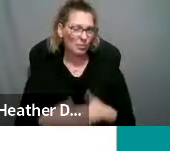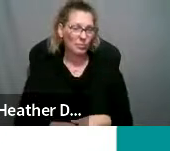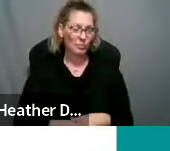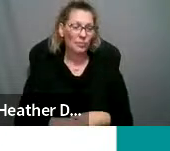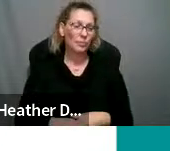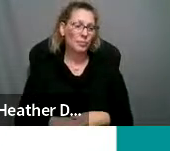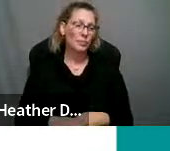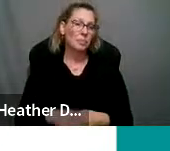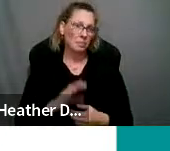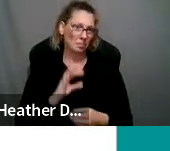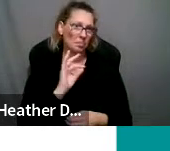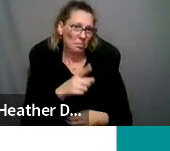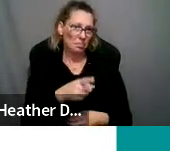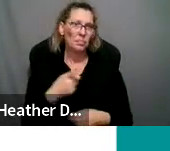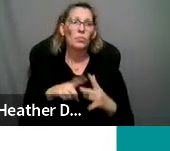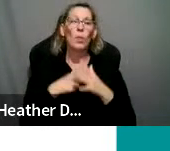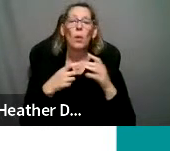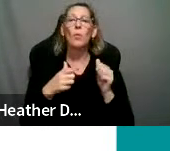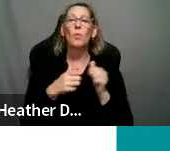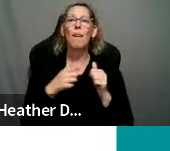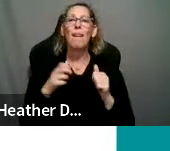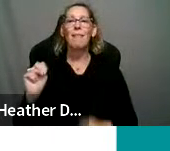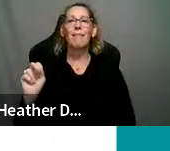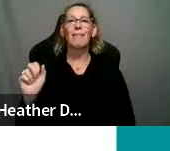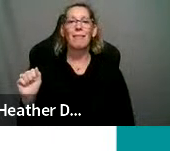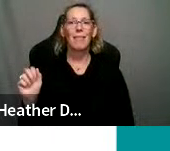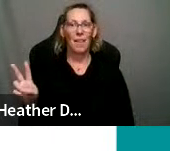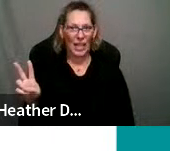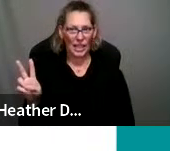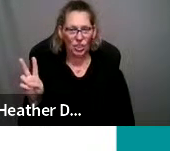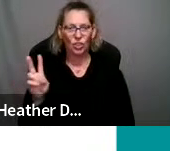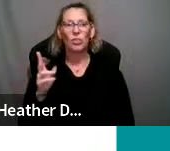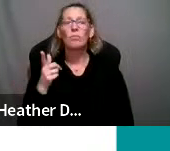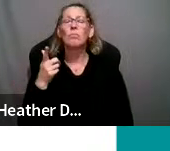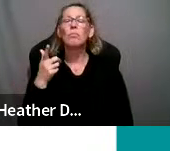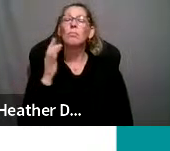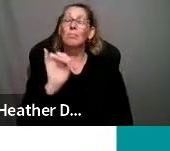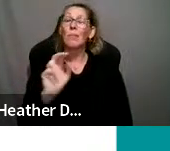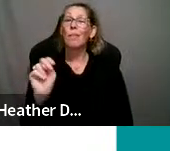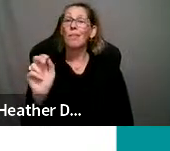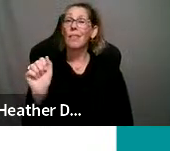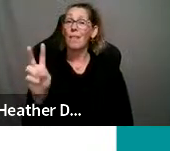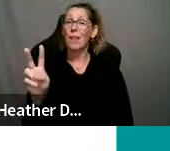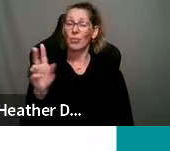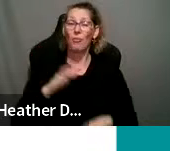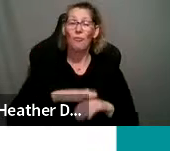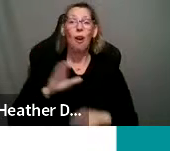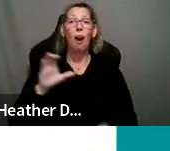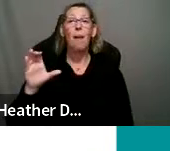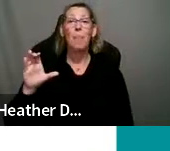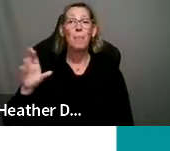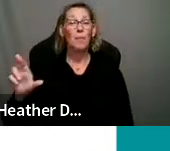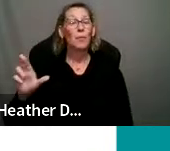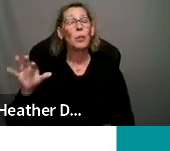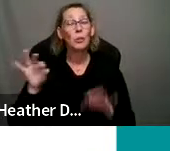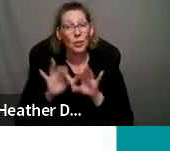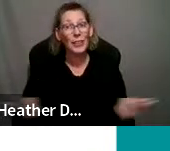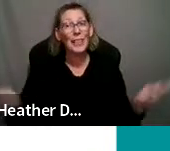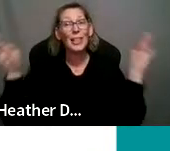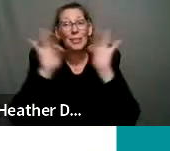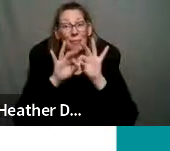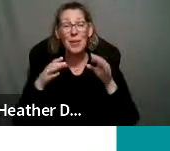If we go to the next slide, we'll start off with navigation. Certainly navigation on the Columbia River is a critical mode